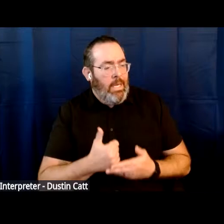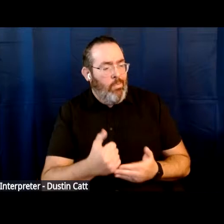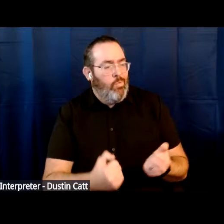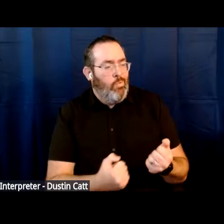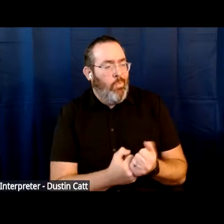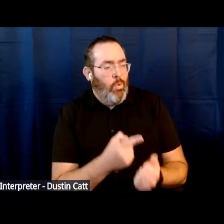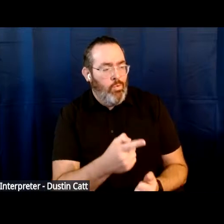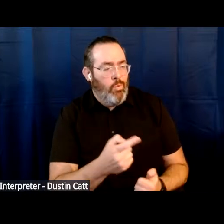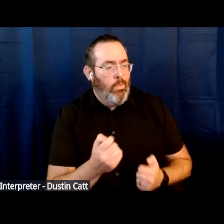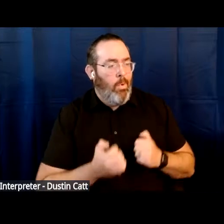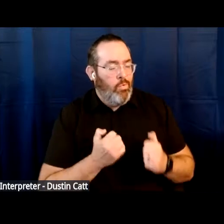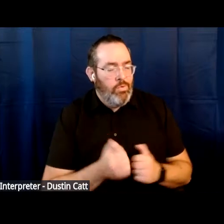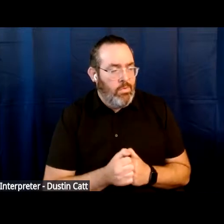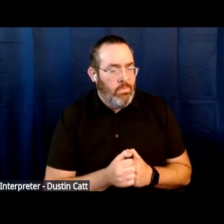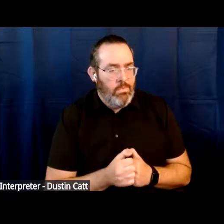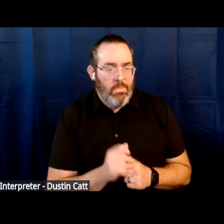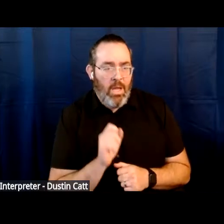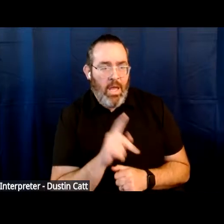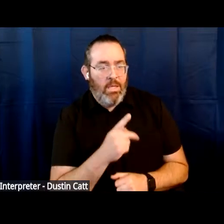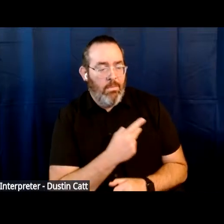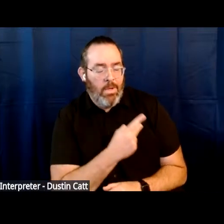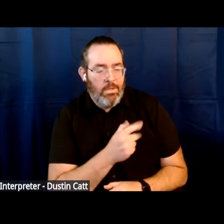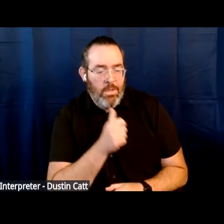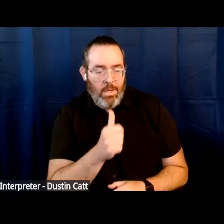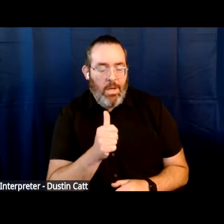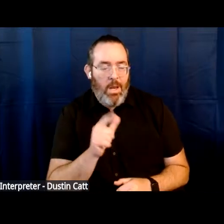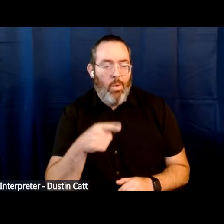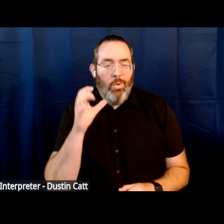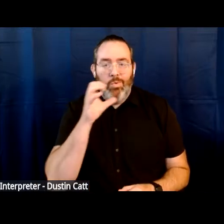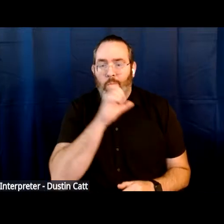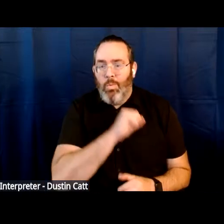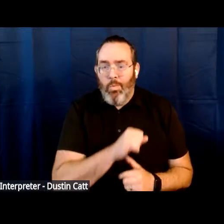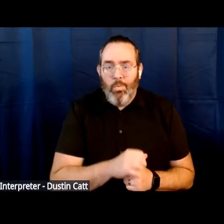emotionally? Ask the patient and don't just assume.